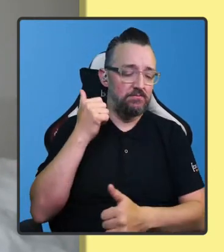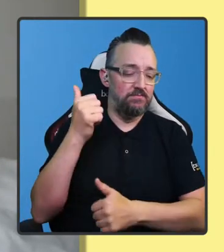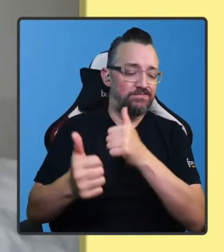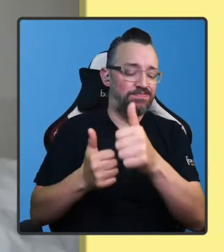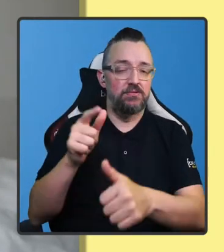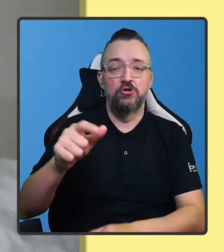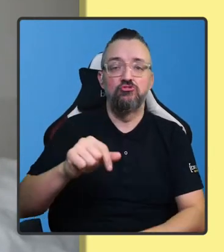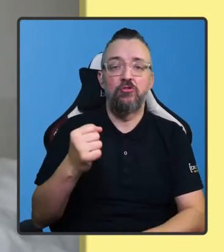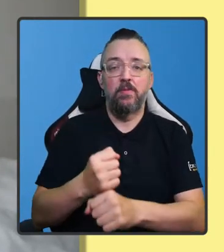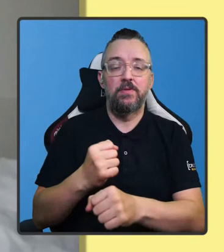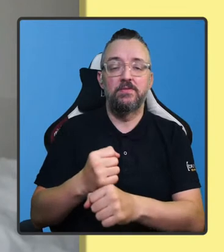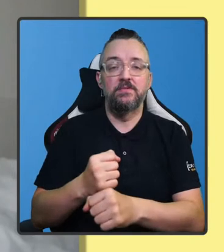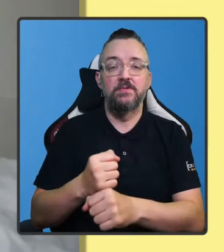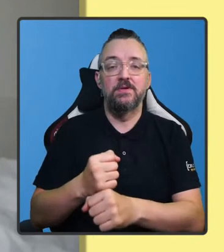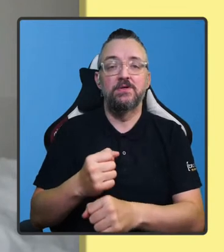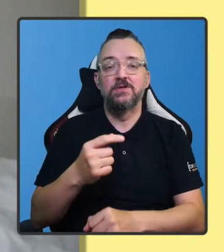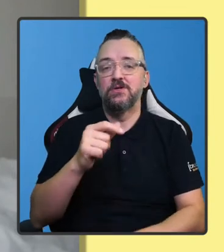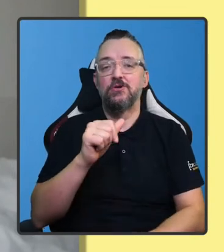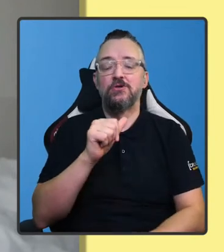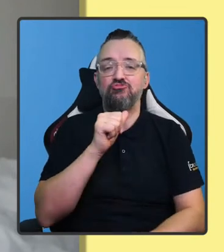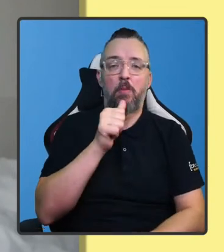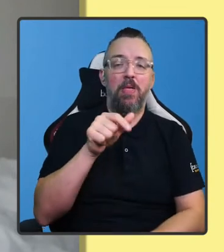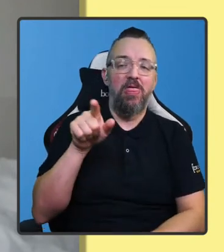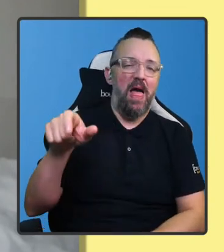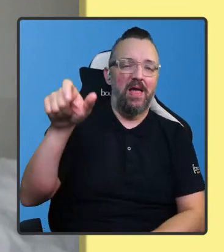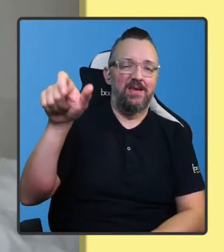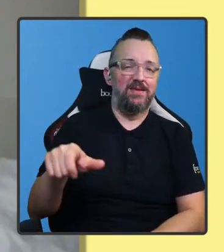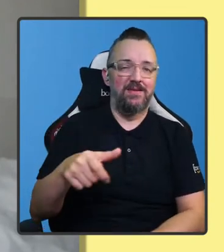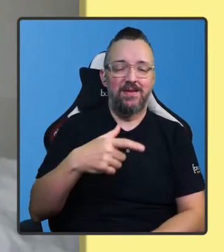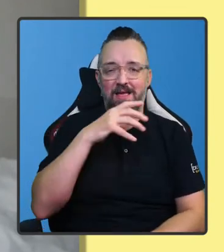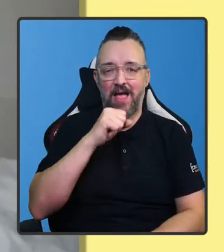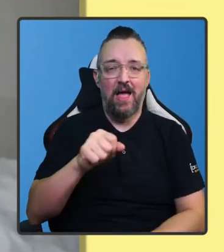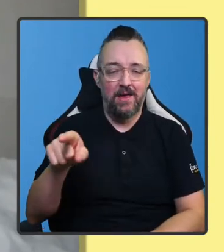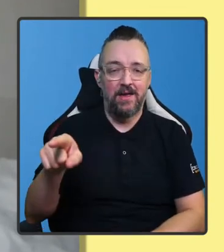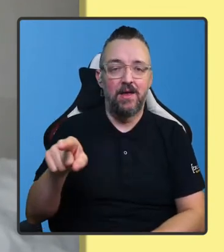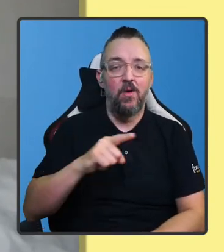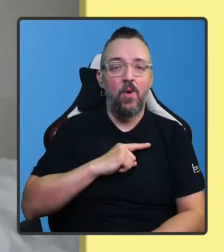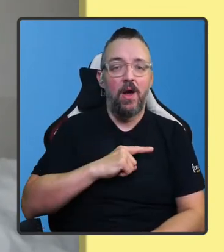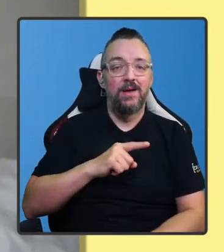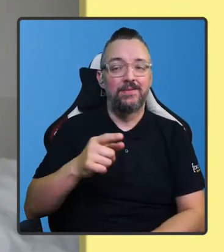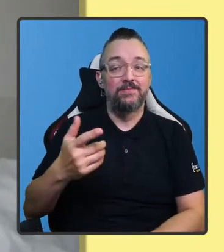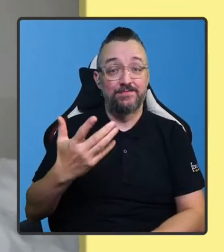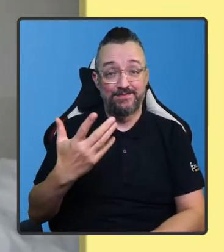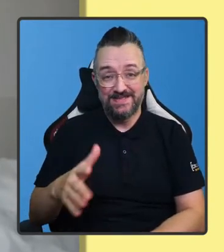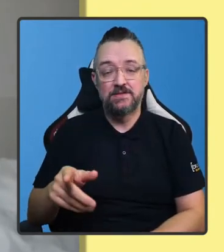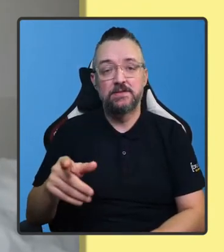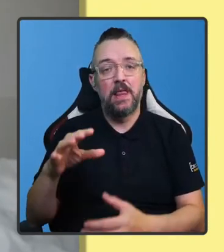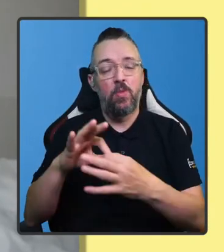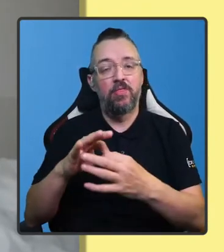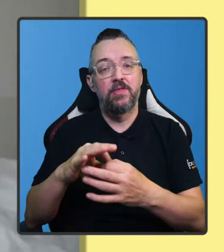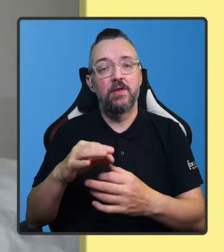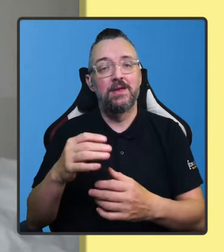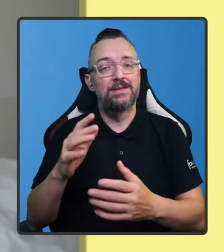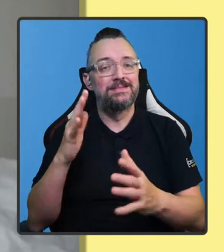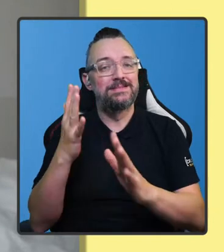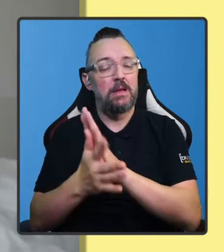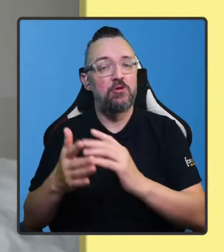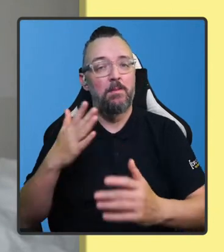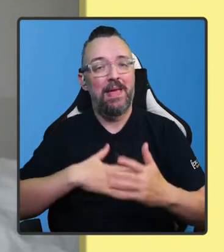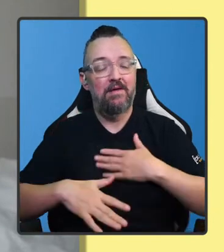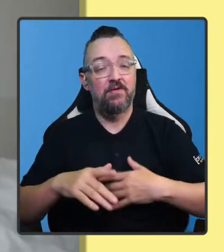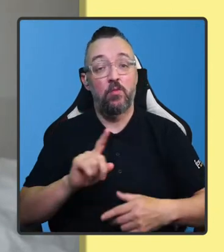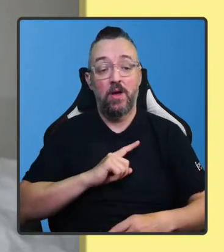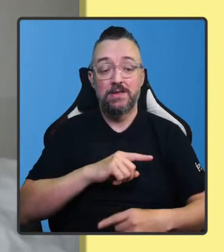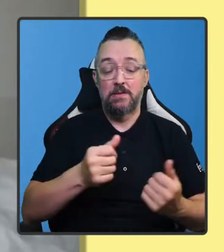That Guy campaign, as it effectively illustrates the spectrum of damaging behaviour that makes women uncomfortable, such